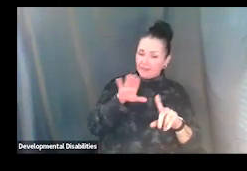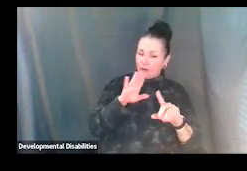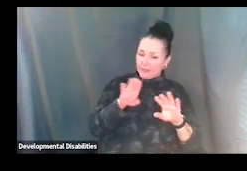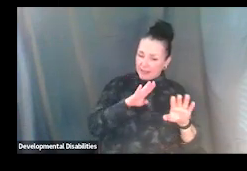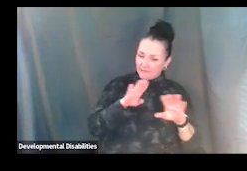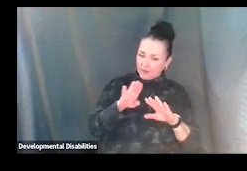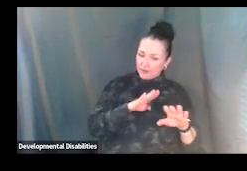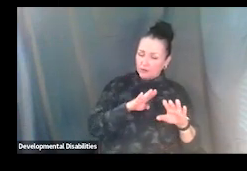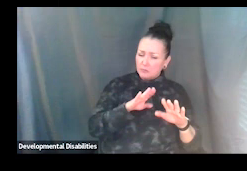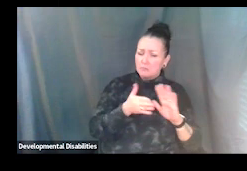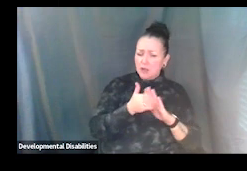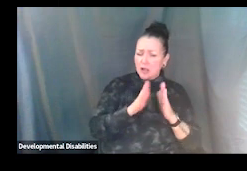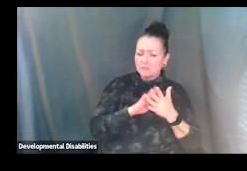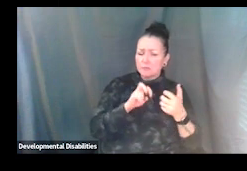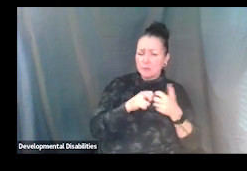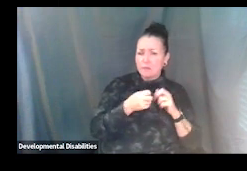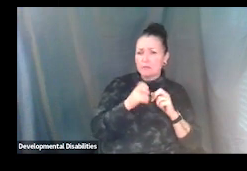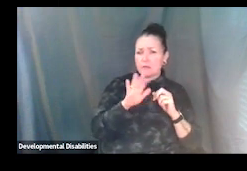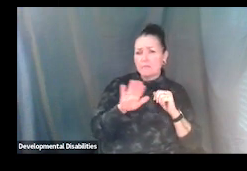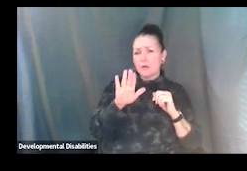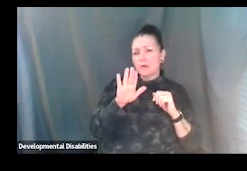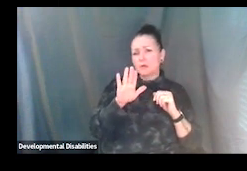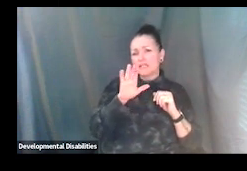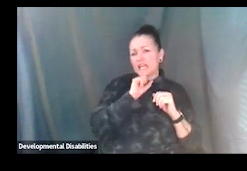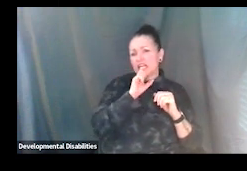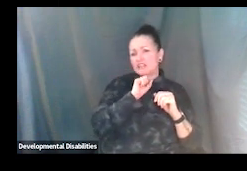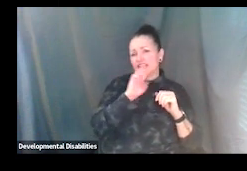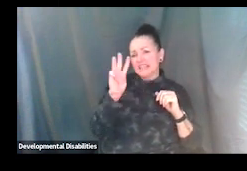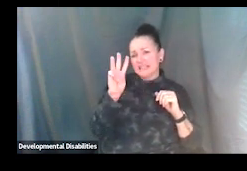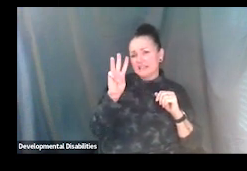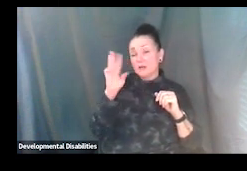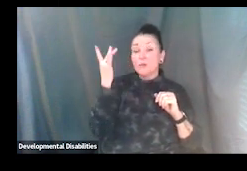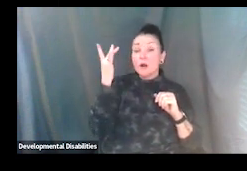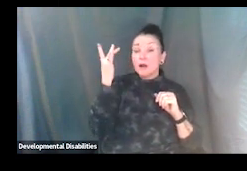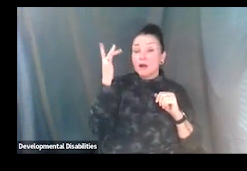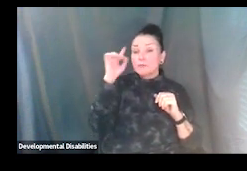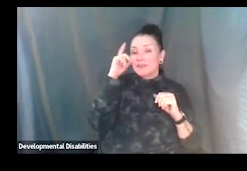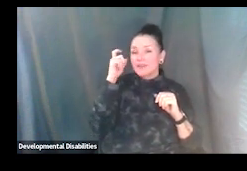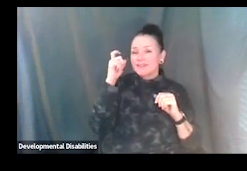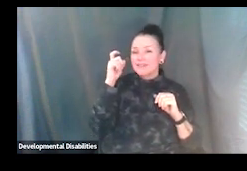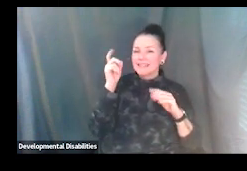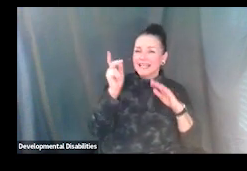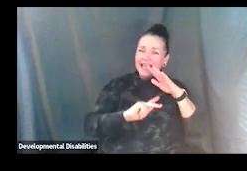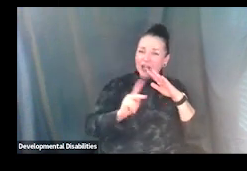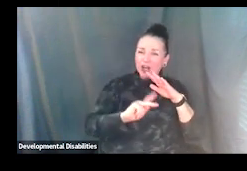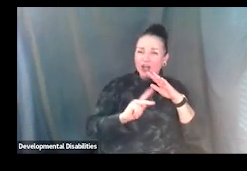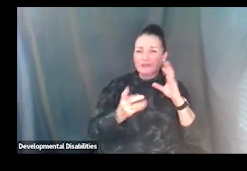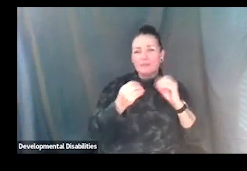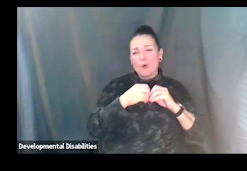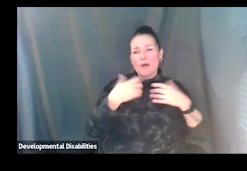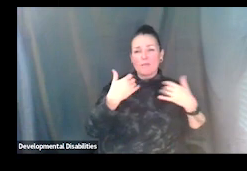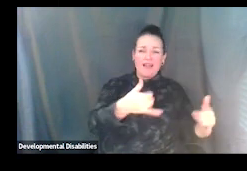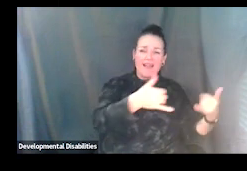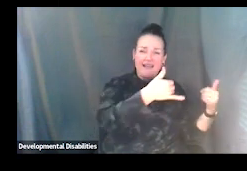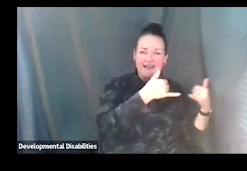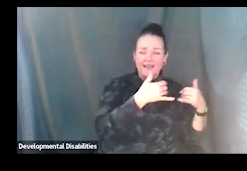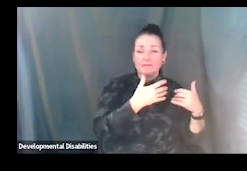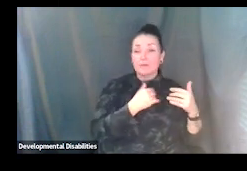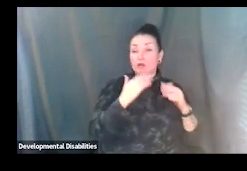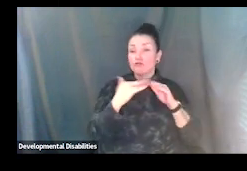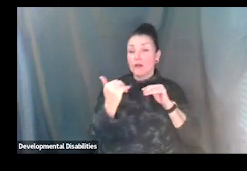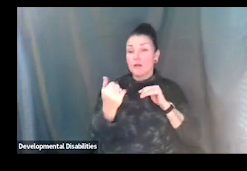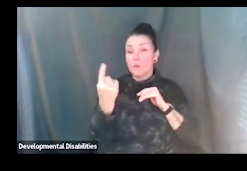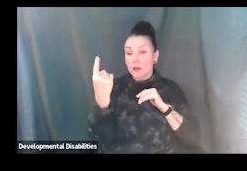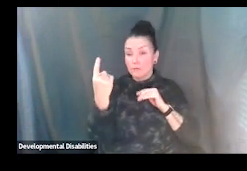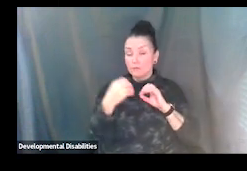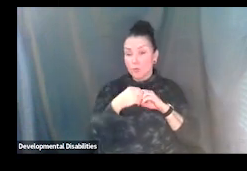But and I guess the kids that I've used medicine on who are under the age of 5, I think they have had multiple problems. So it's not just they were hyperactive, also